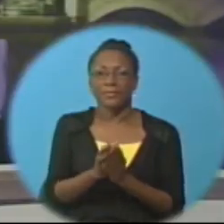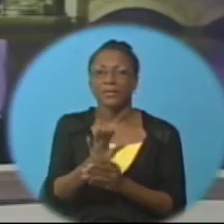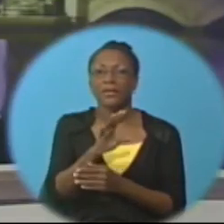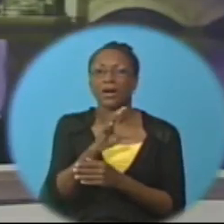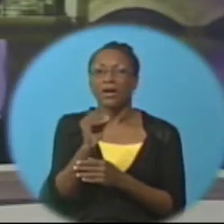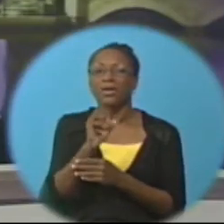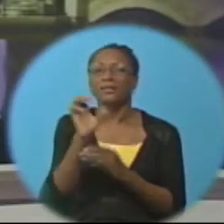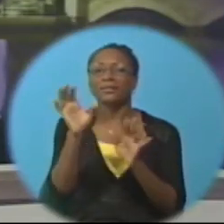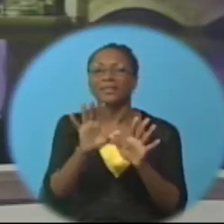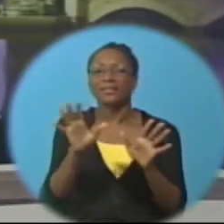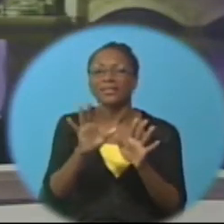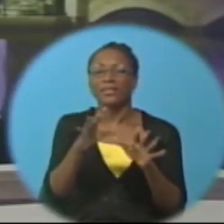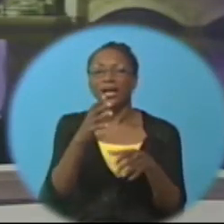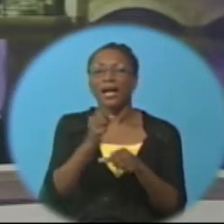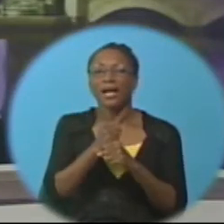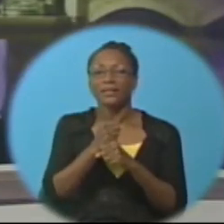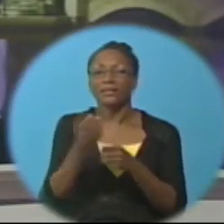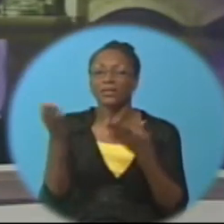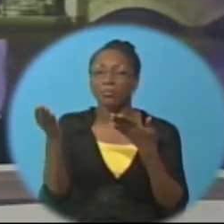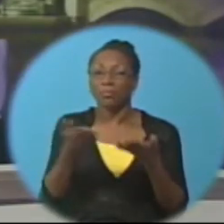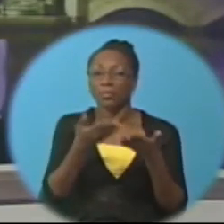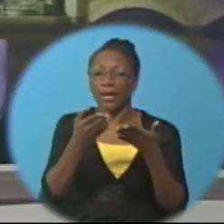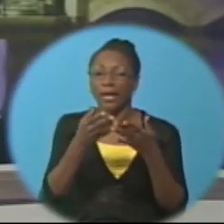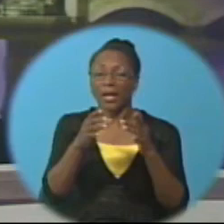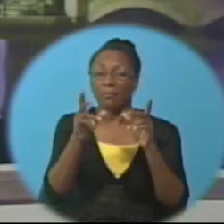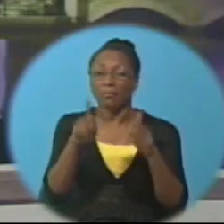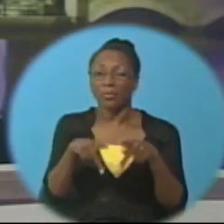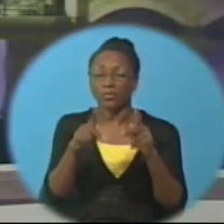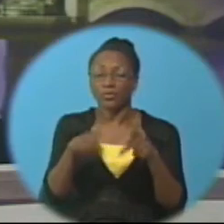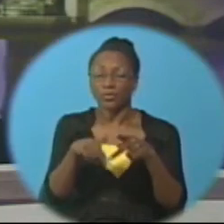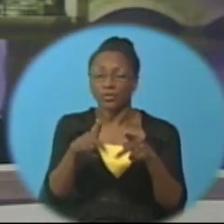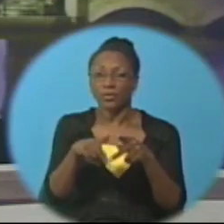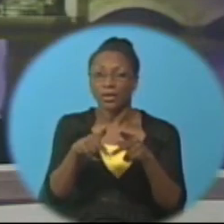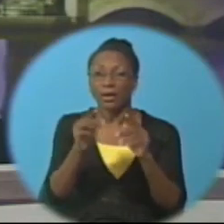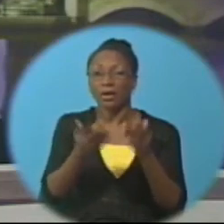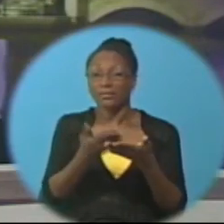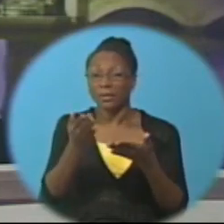bring a non-perishable item for entry. The first ball bowls off at 1:30 p.m.